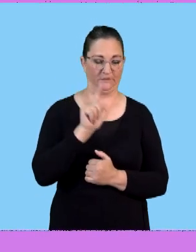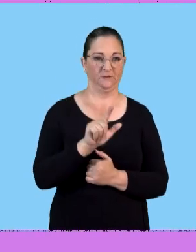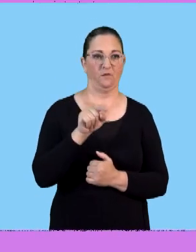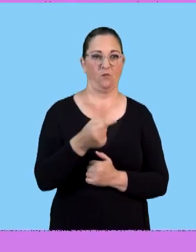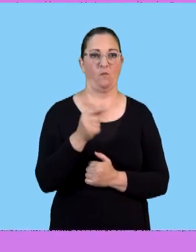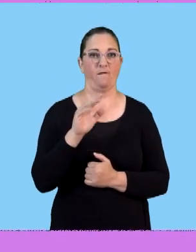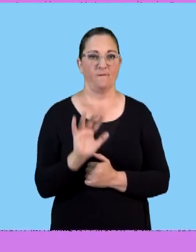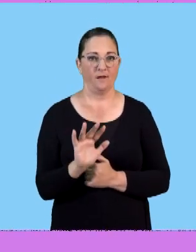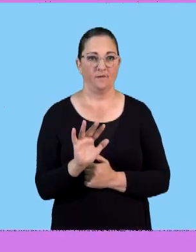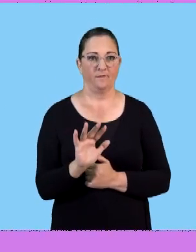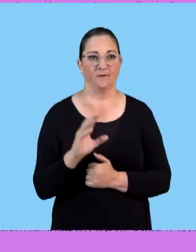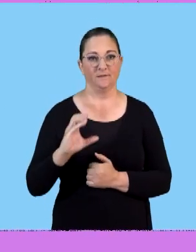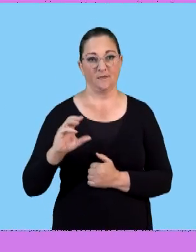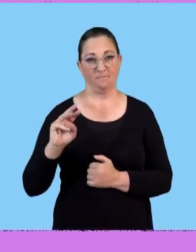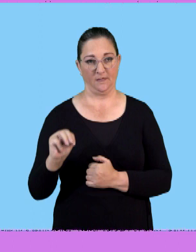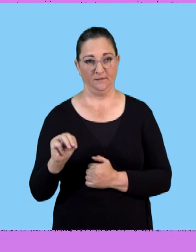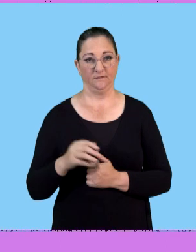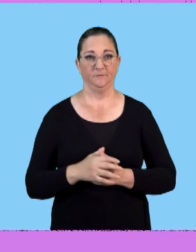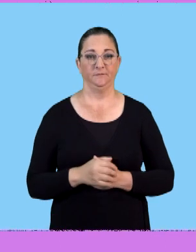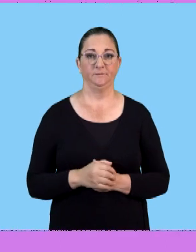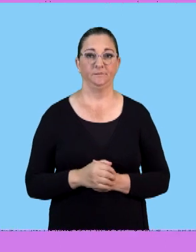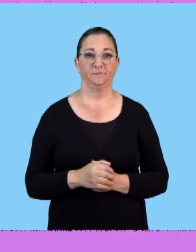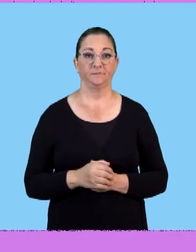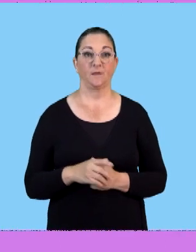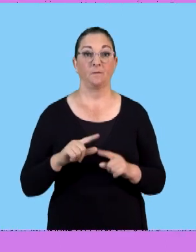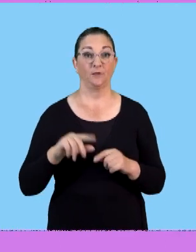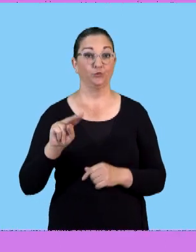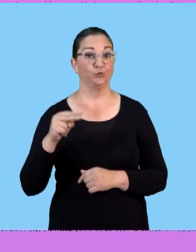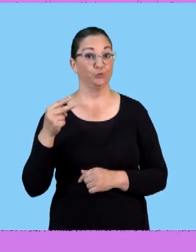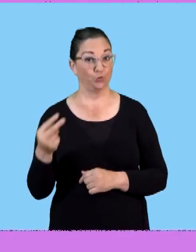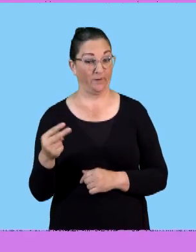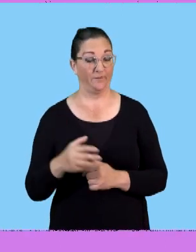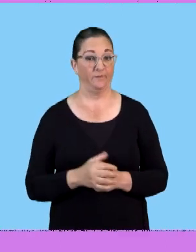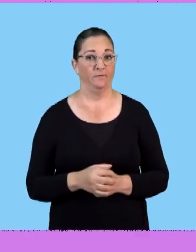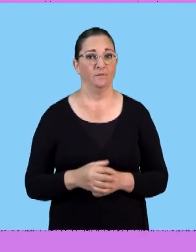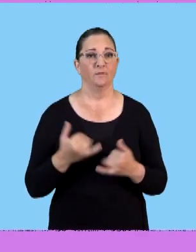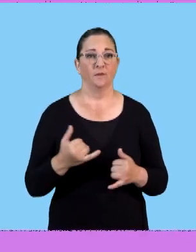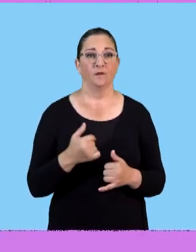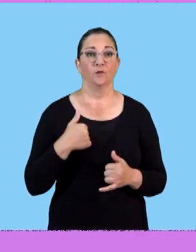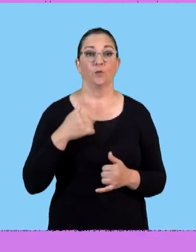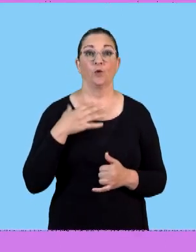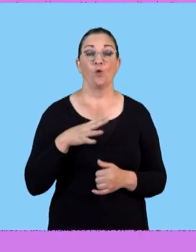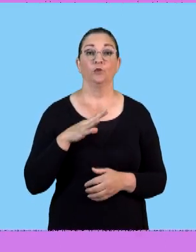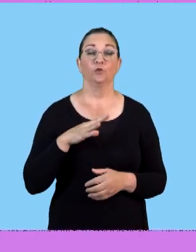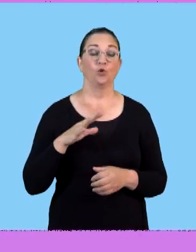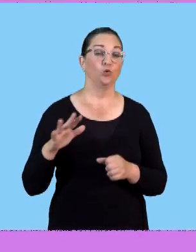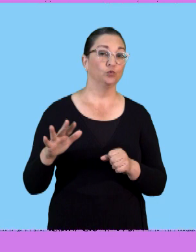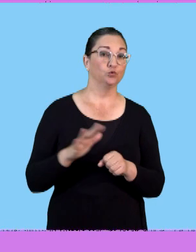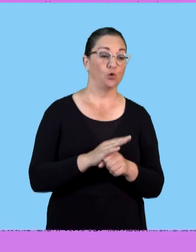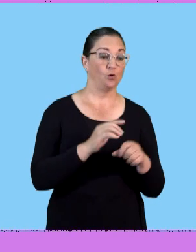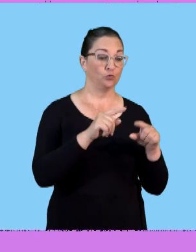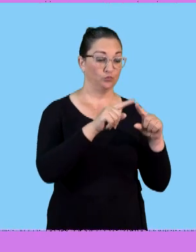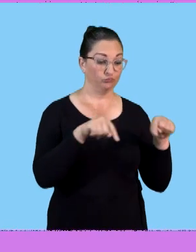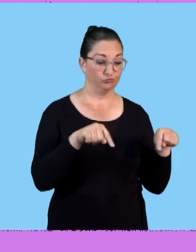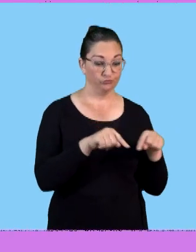7.5. And this now will be centimeters, right? Squared. We would like to know the total